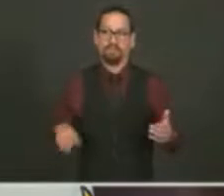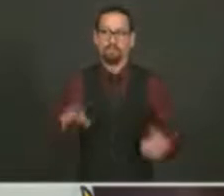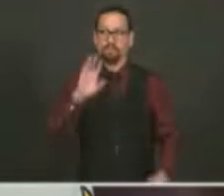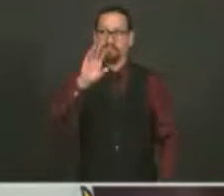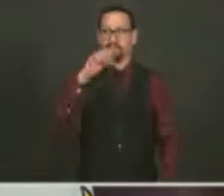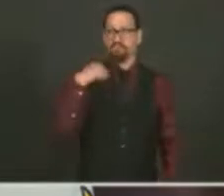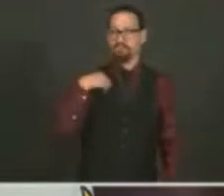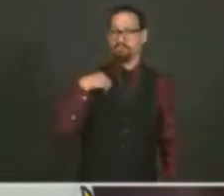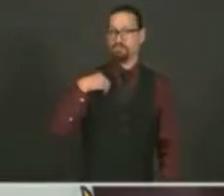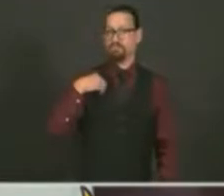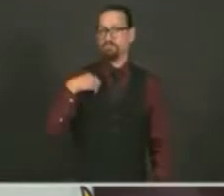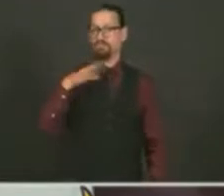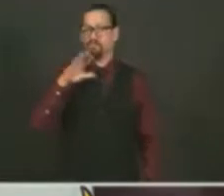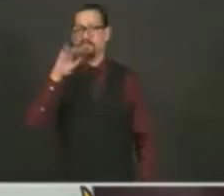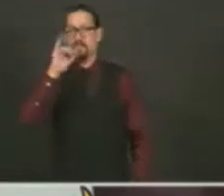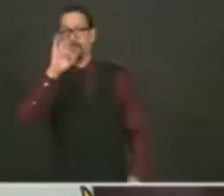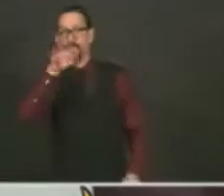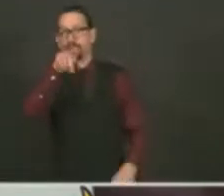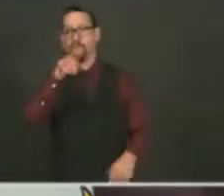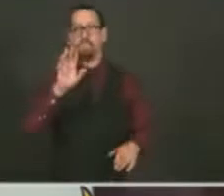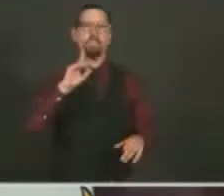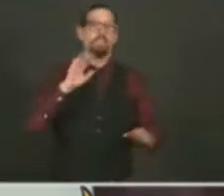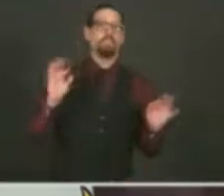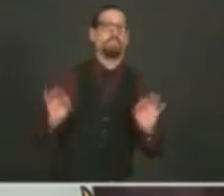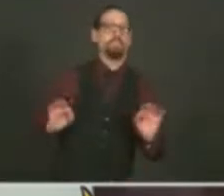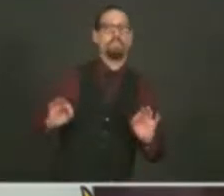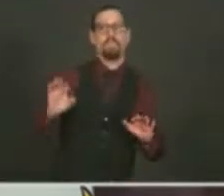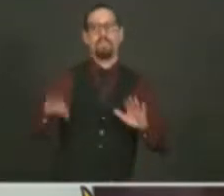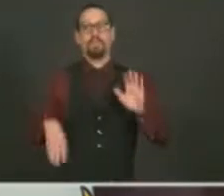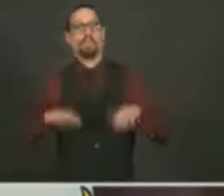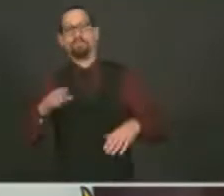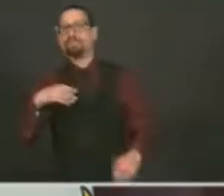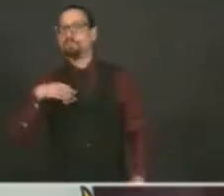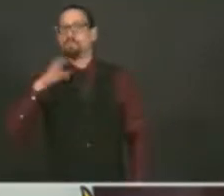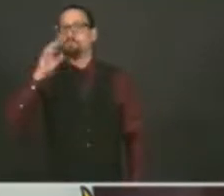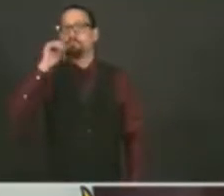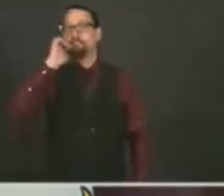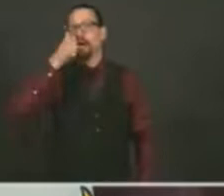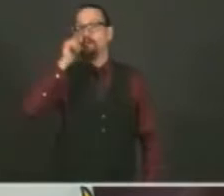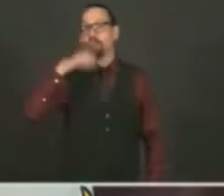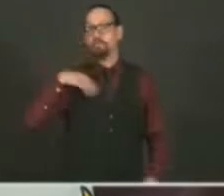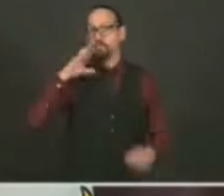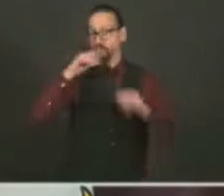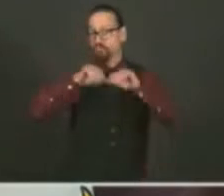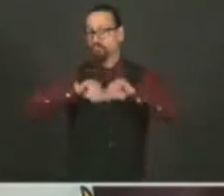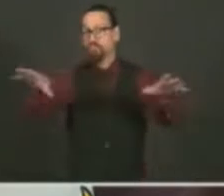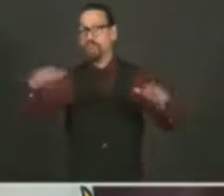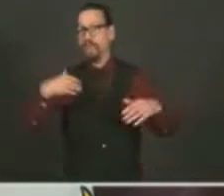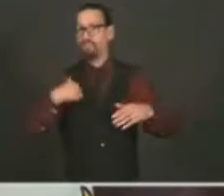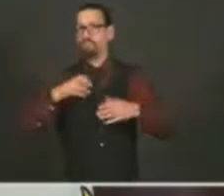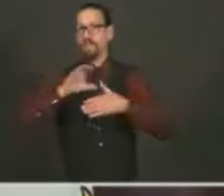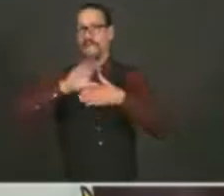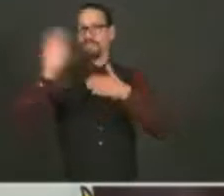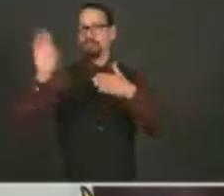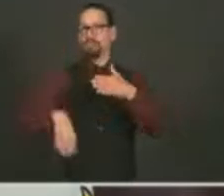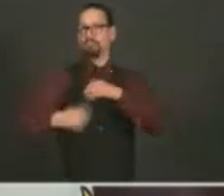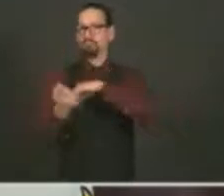not canceling it tomorrow. If you're making your plans for Thanksgiving, think about not